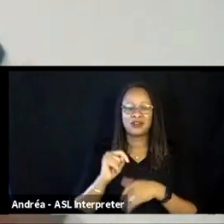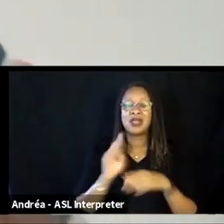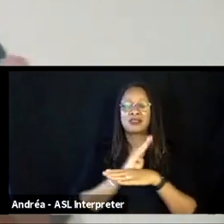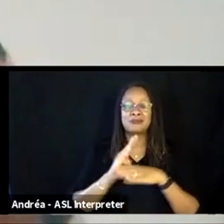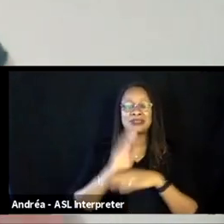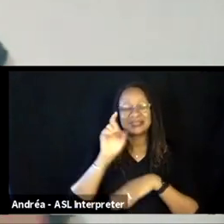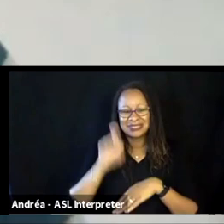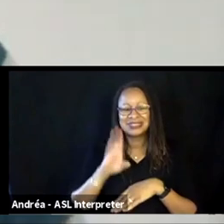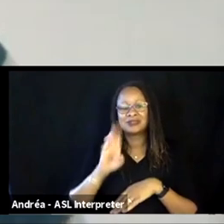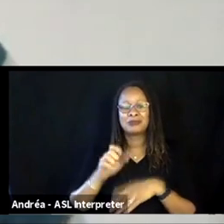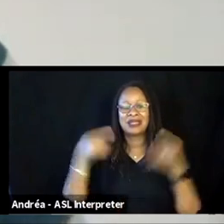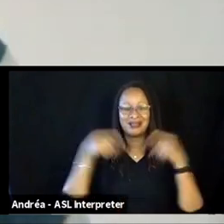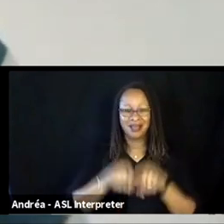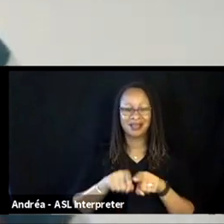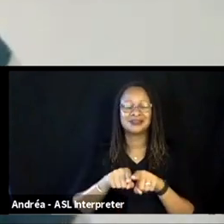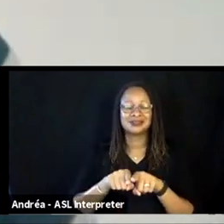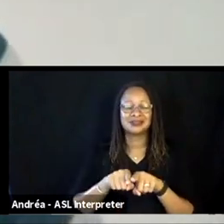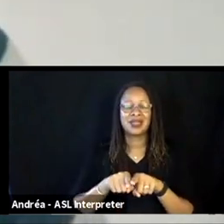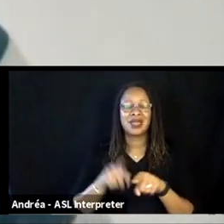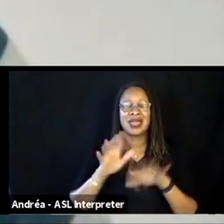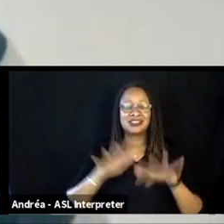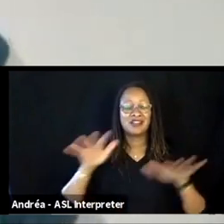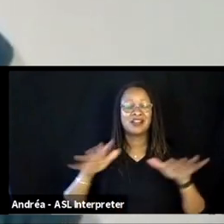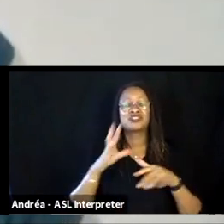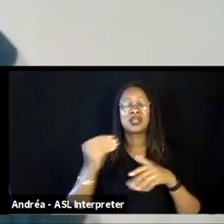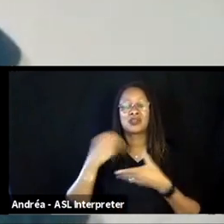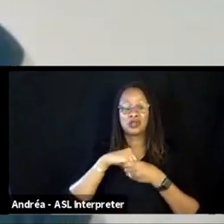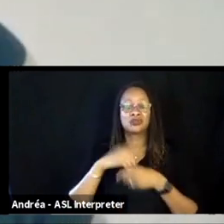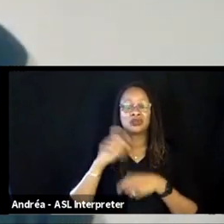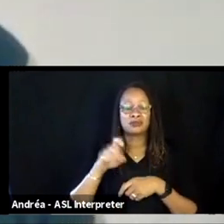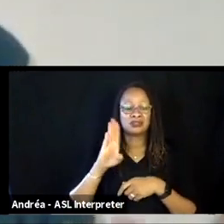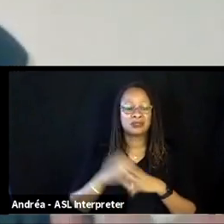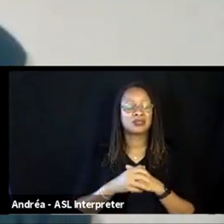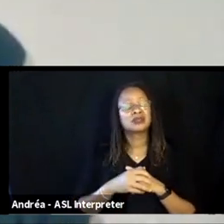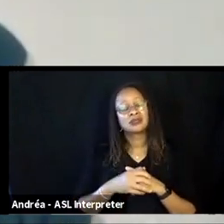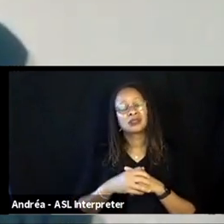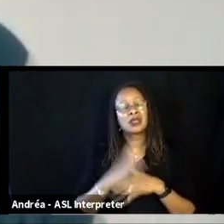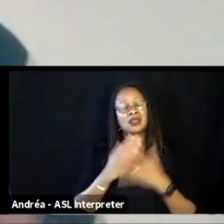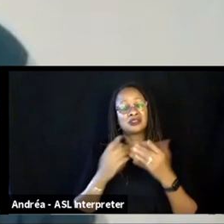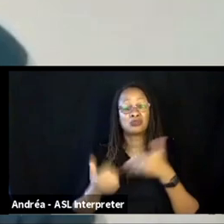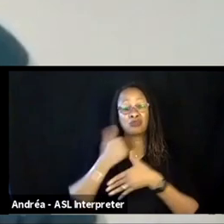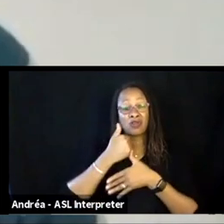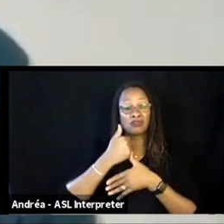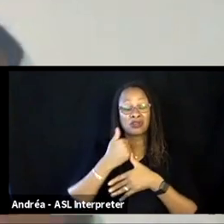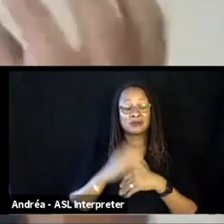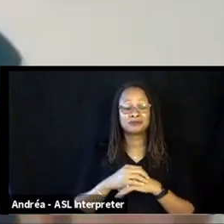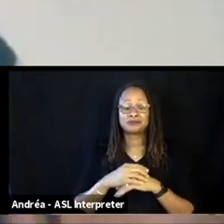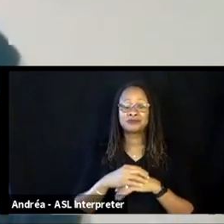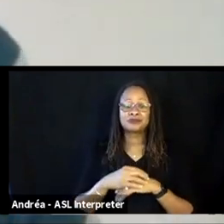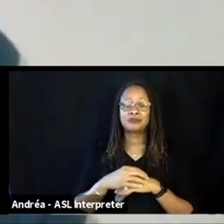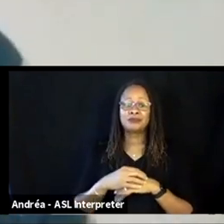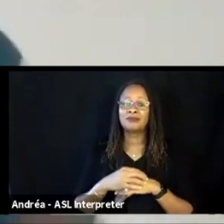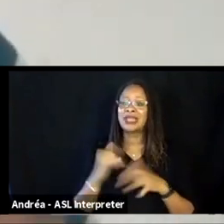needs to be aligned that, you know, diversity and inclusion is a priority because, you know, it just